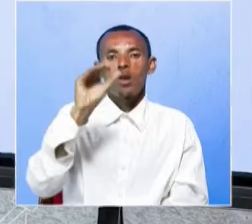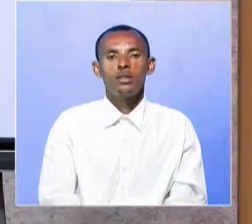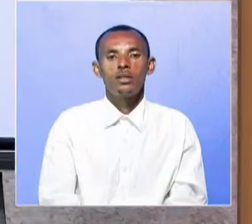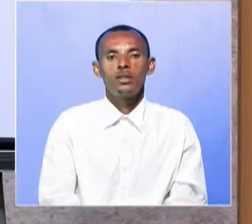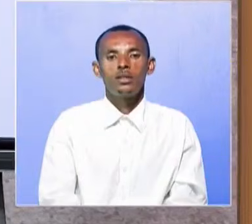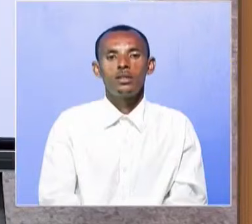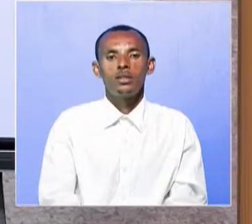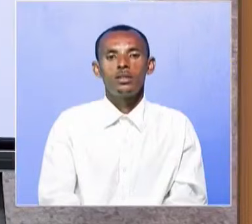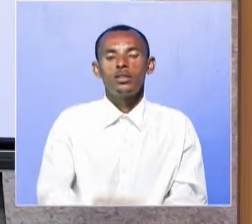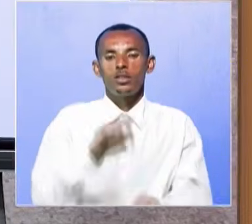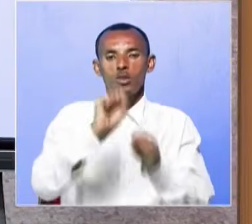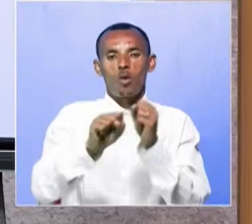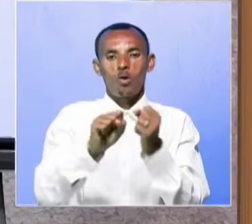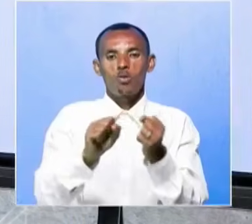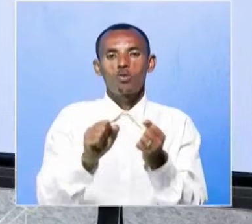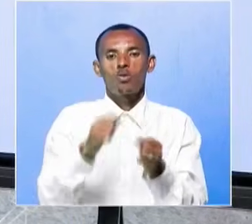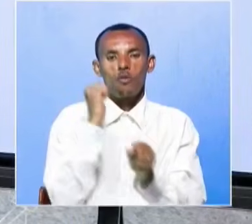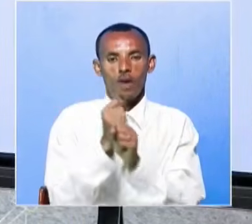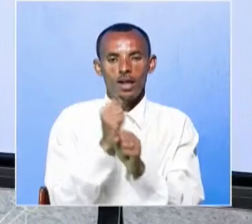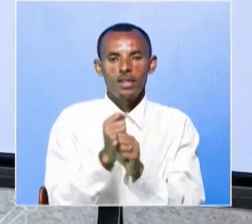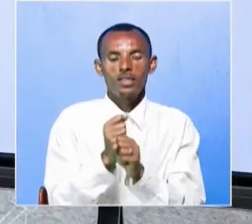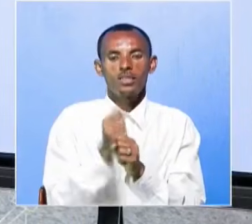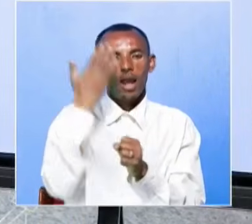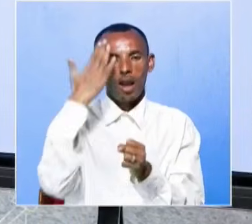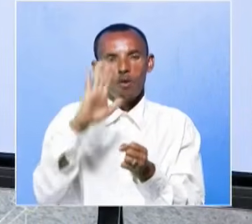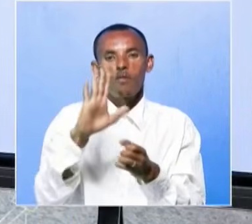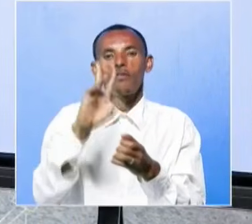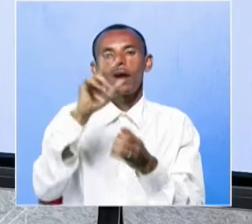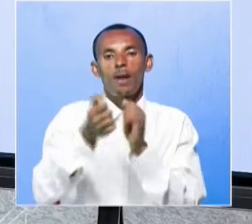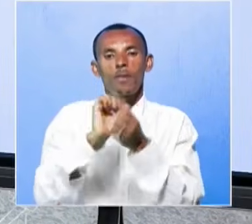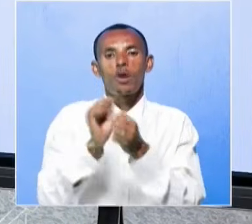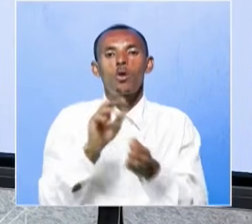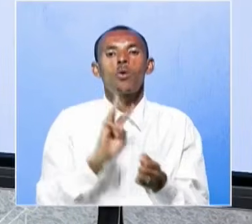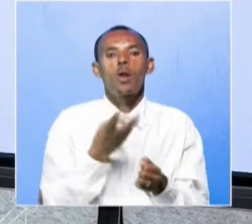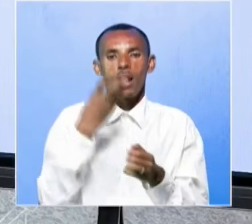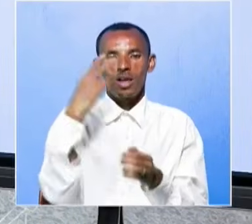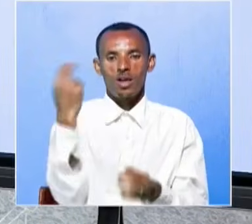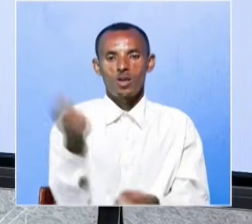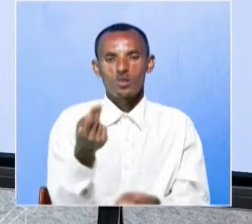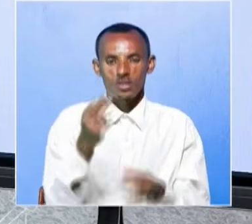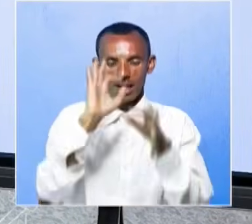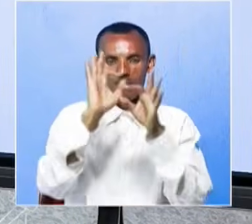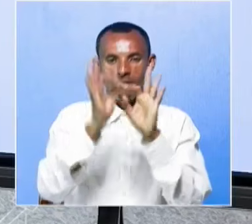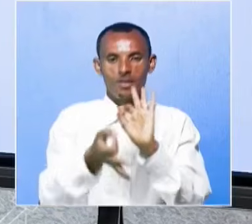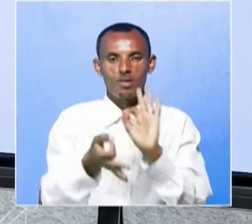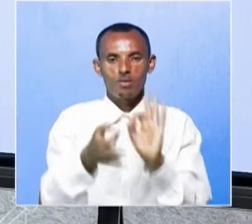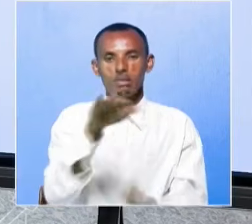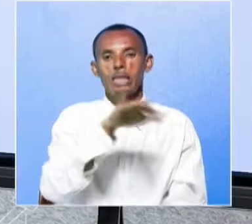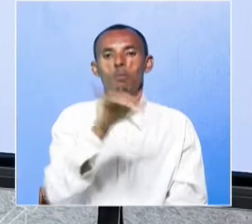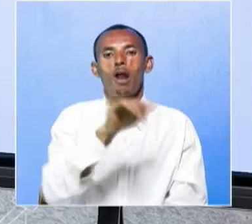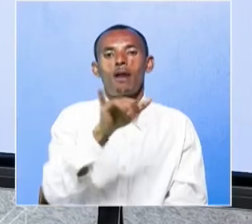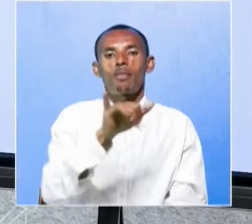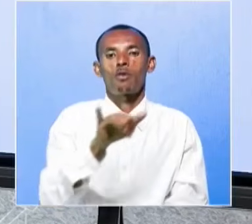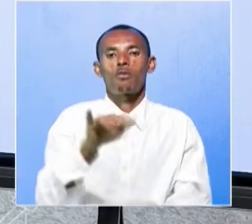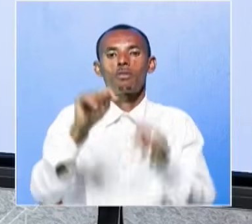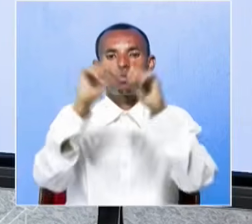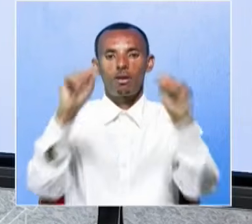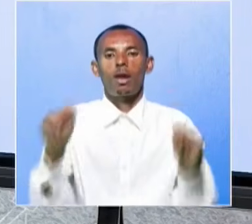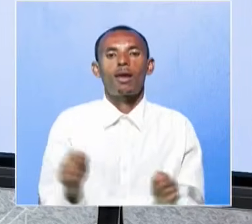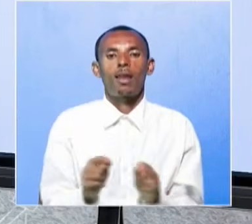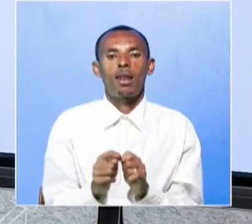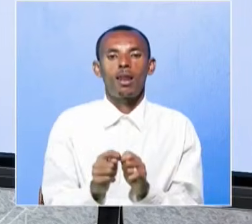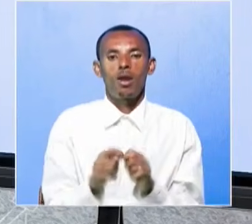Okay, so to find these unknown variables, we will apply the definition of similarity of triangles.